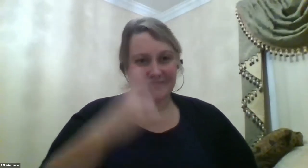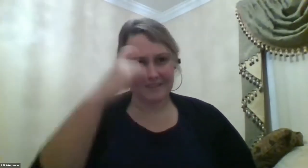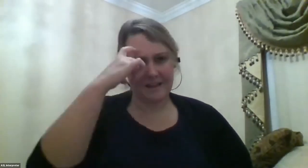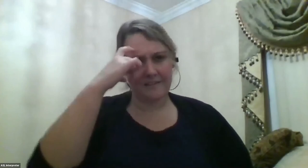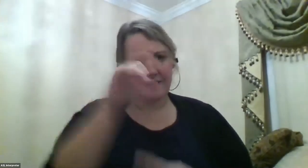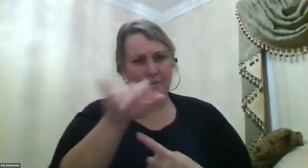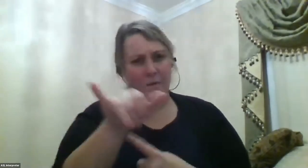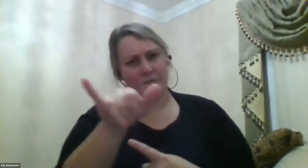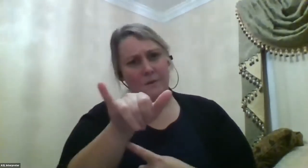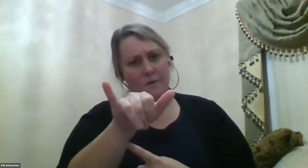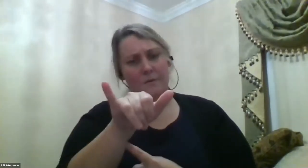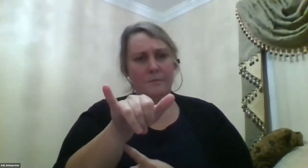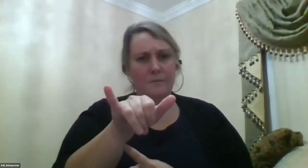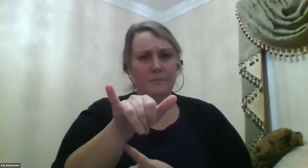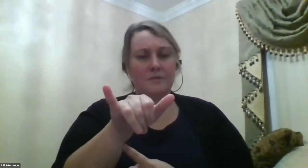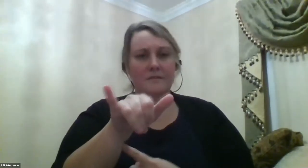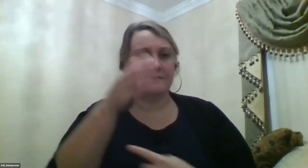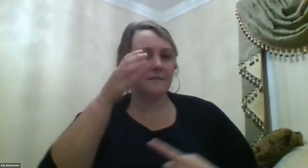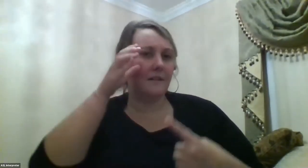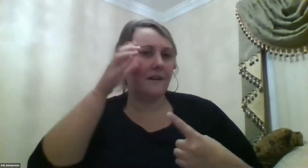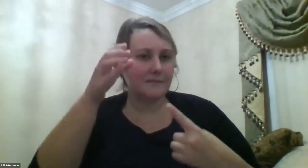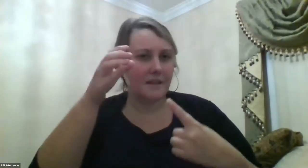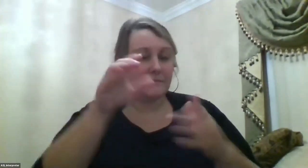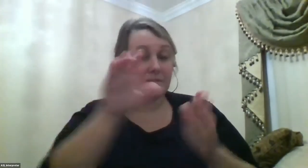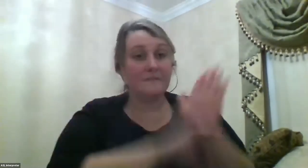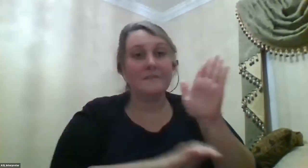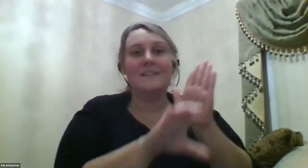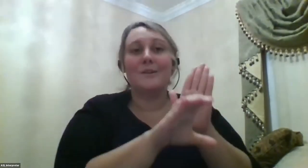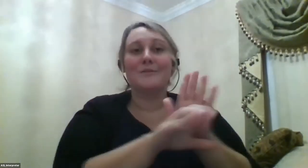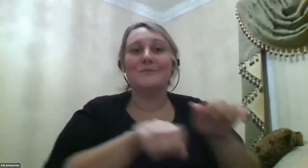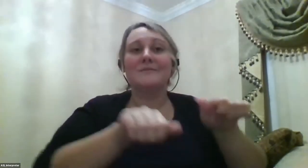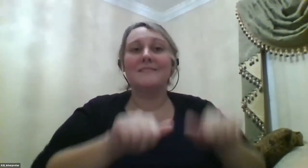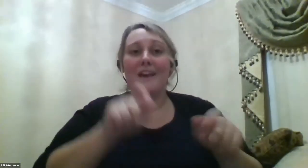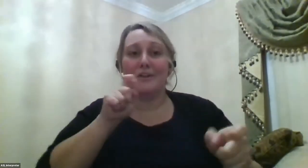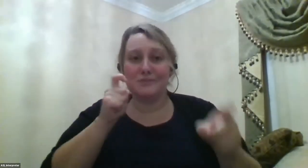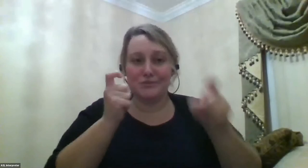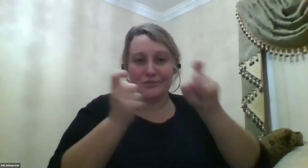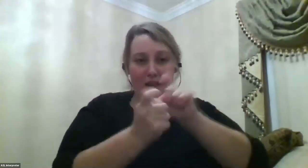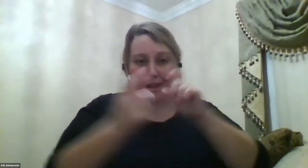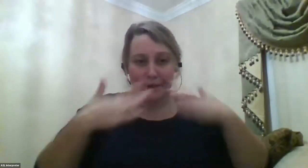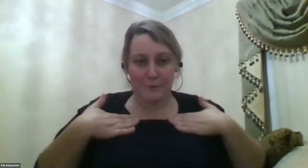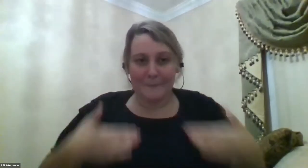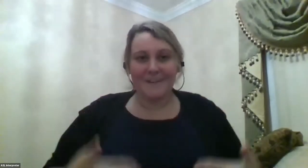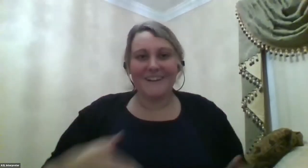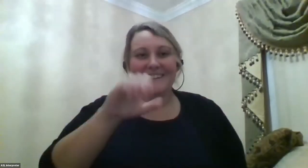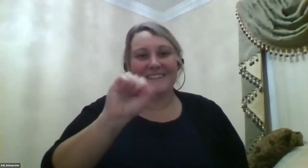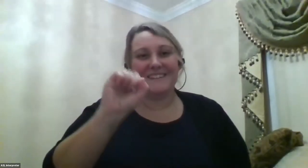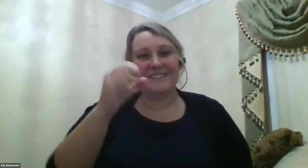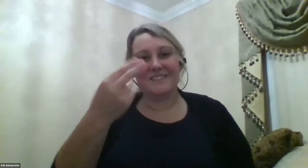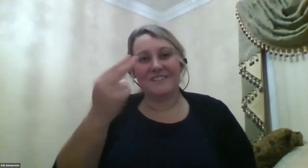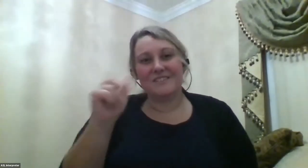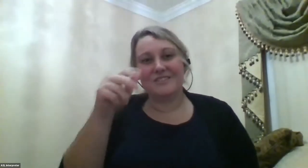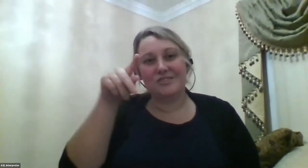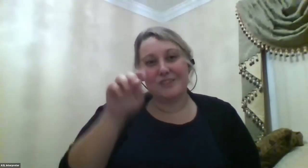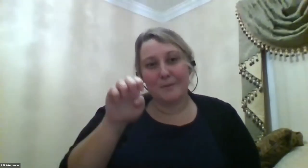-shiftingness of the characters is also something that I'm really interested in my own work. Like, the protagonist is often a